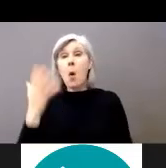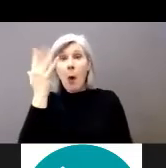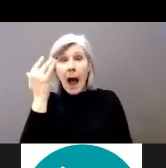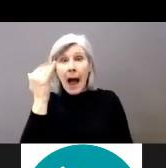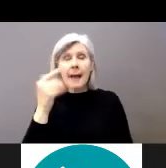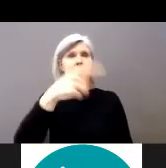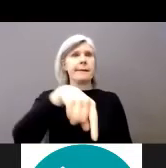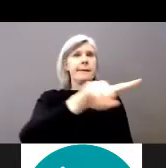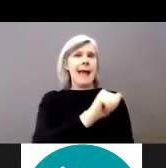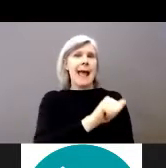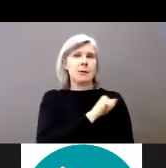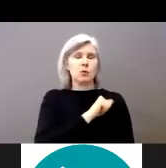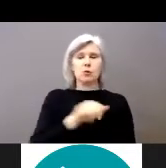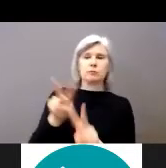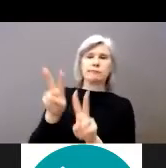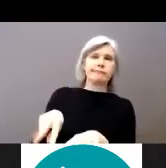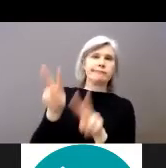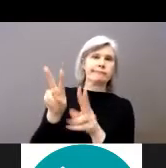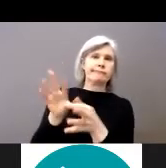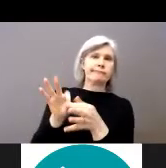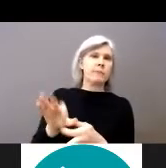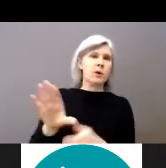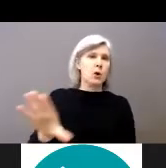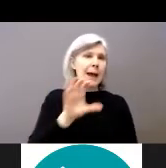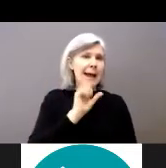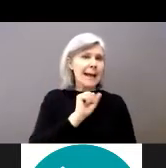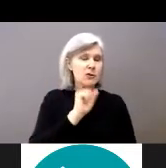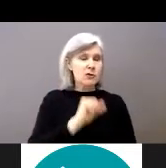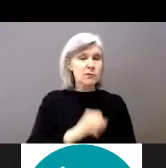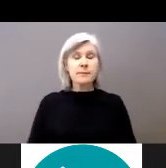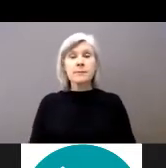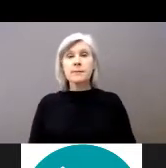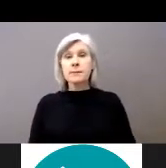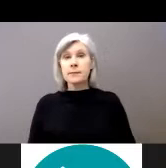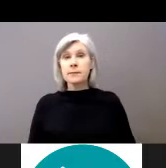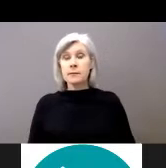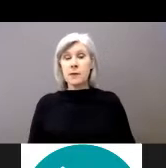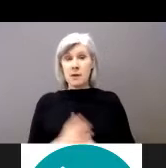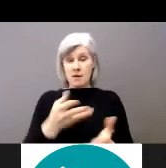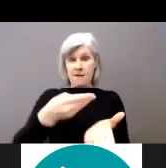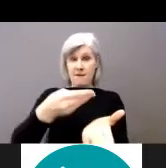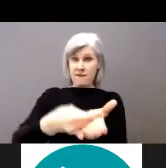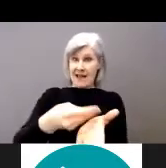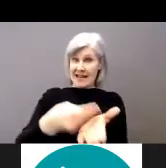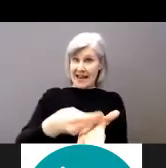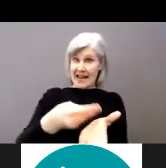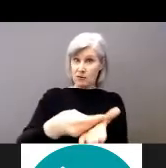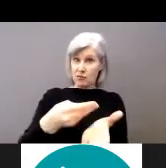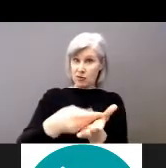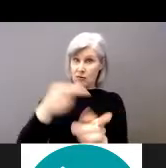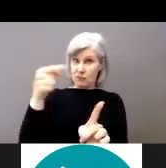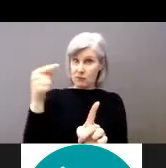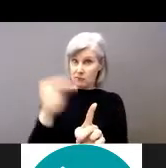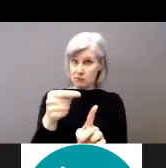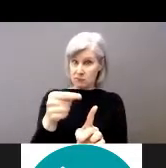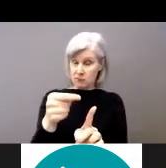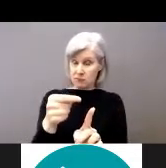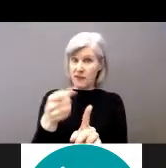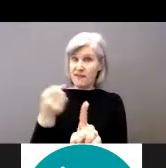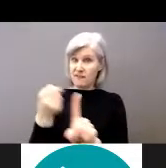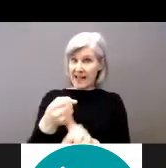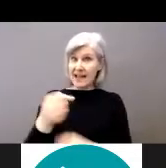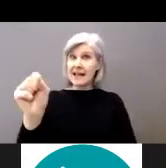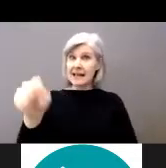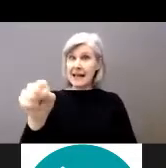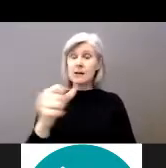Okay, I'm just going to turn quickly to the financial cost of this phenomenon. Ageism in the US, and this was a study done of people